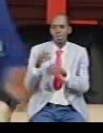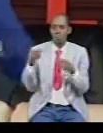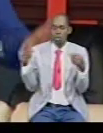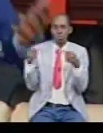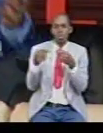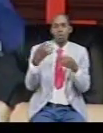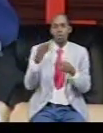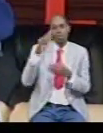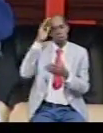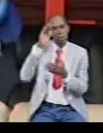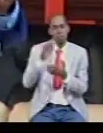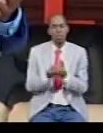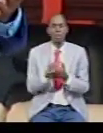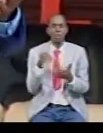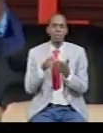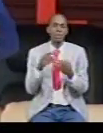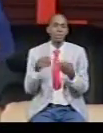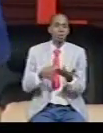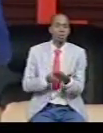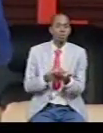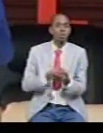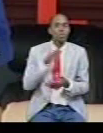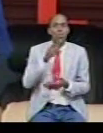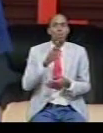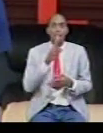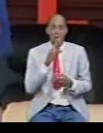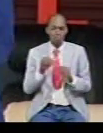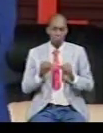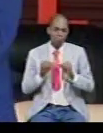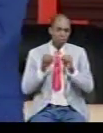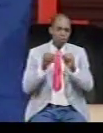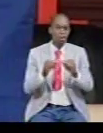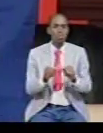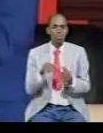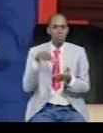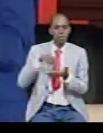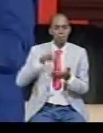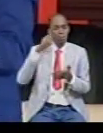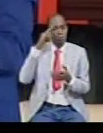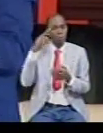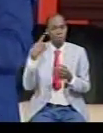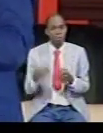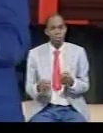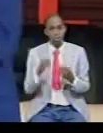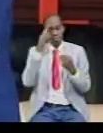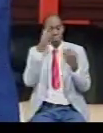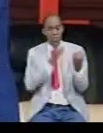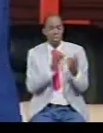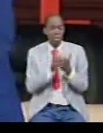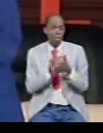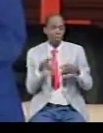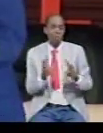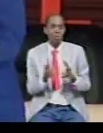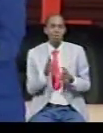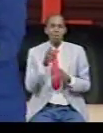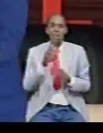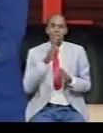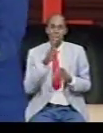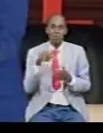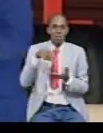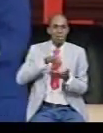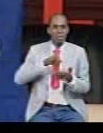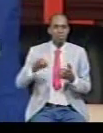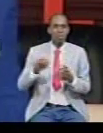gospel. And you are contending for the faith that way. You are contending quietly. You are contending